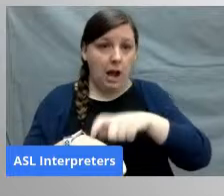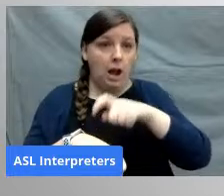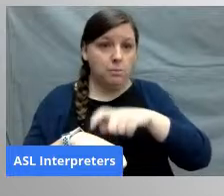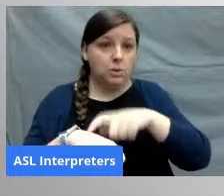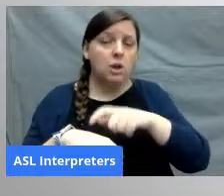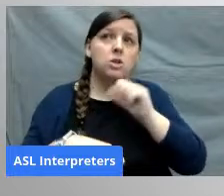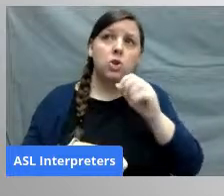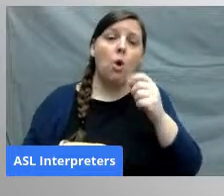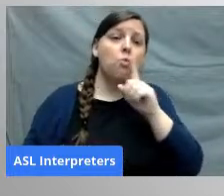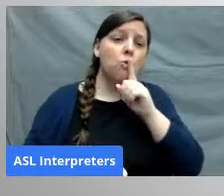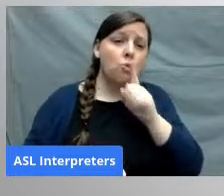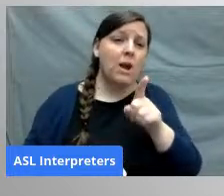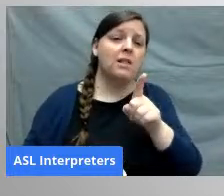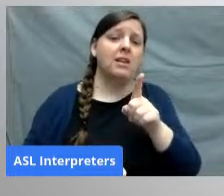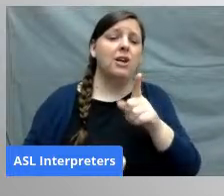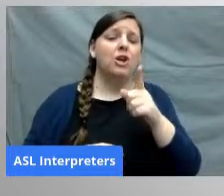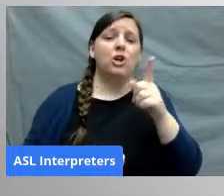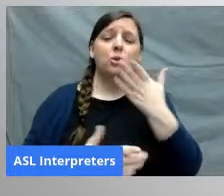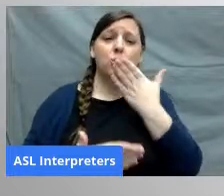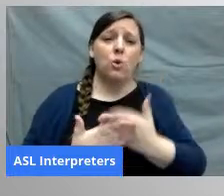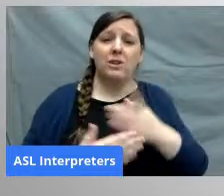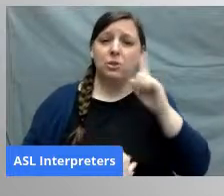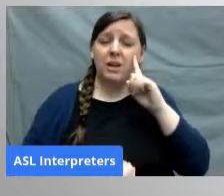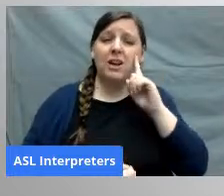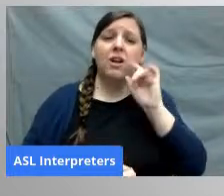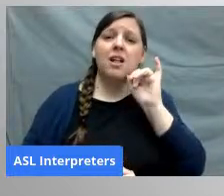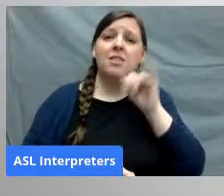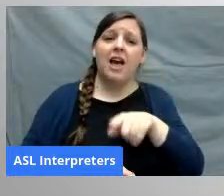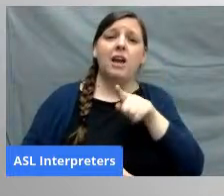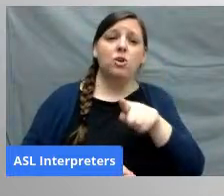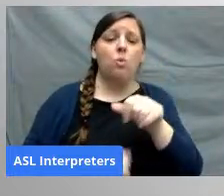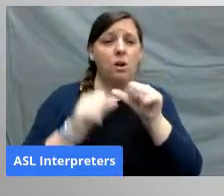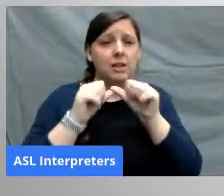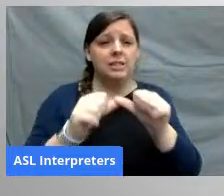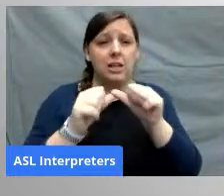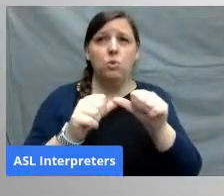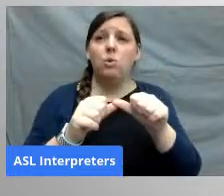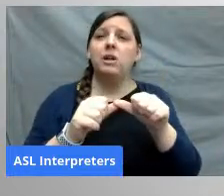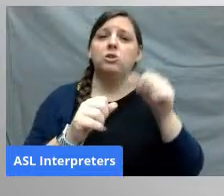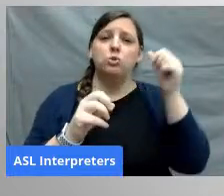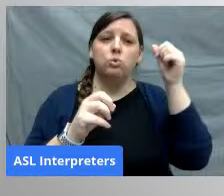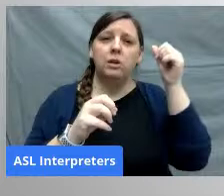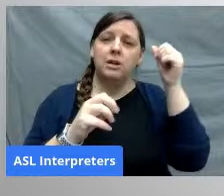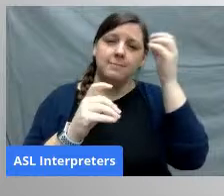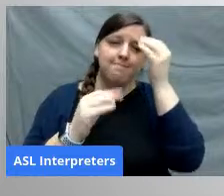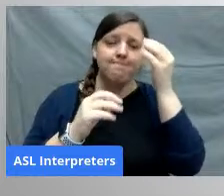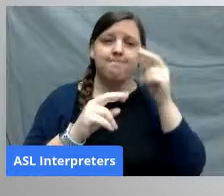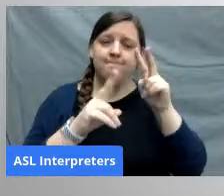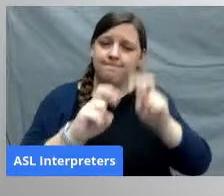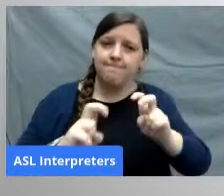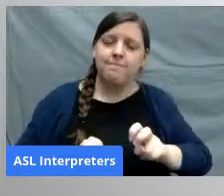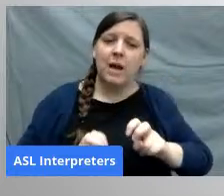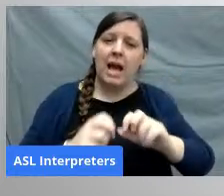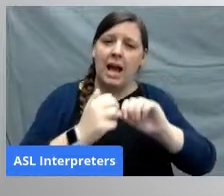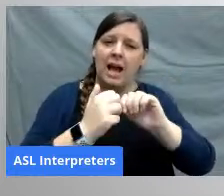really good to hear that is continuing, that you all are continuing to look at ways we can